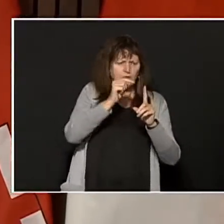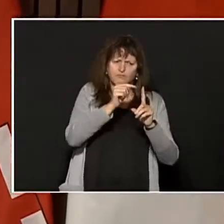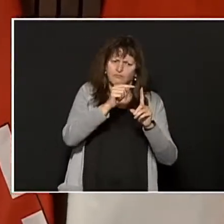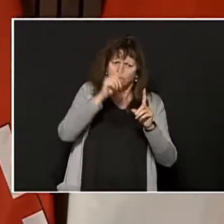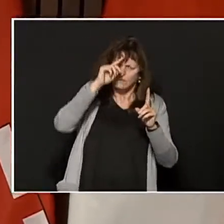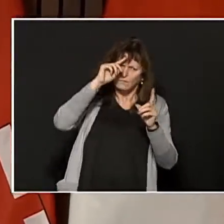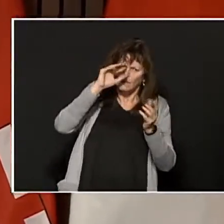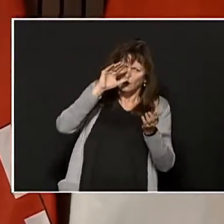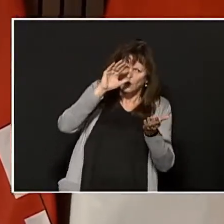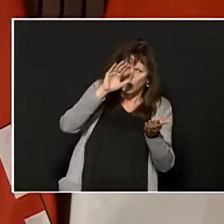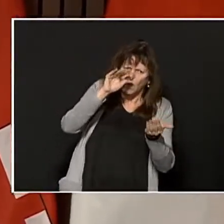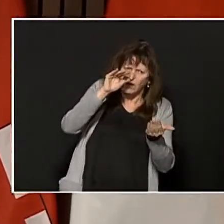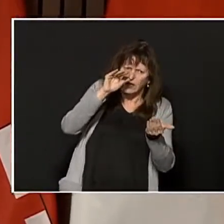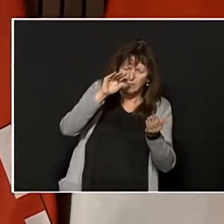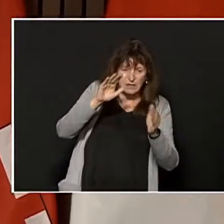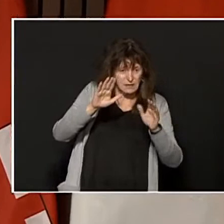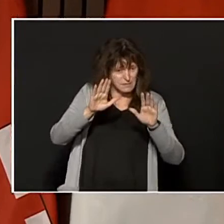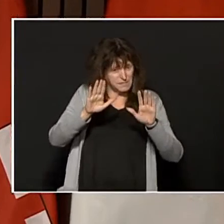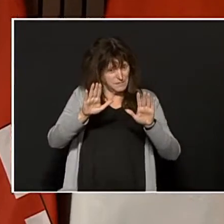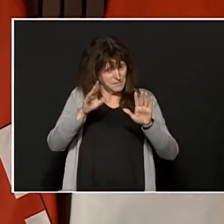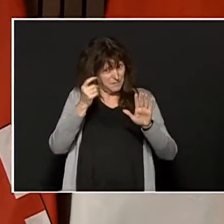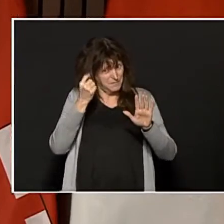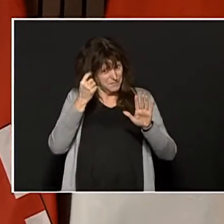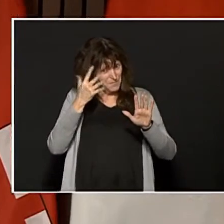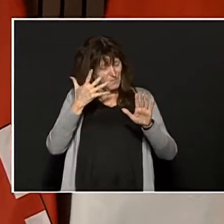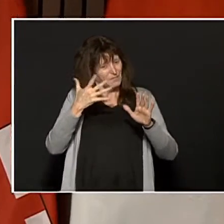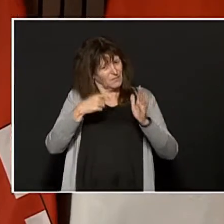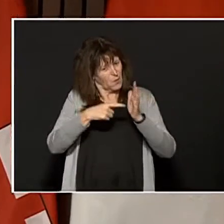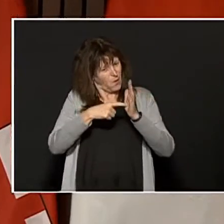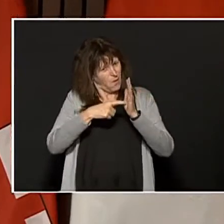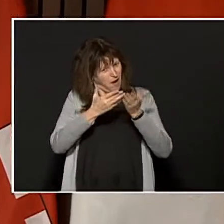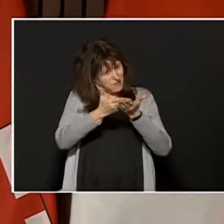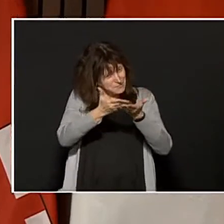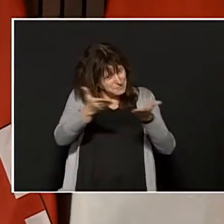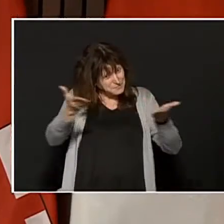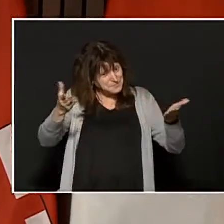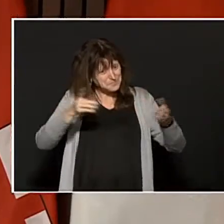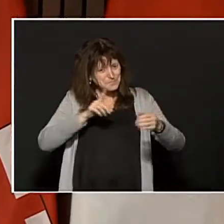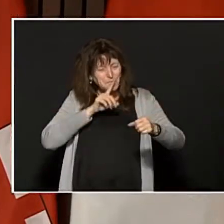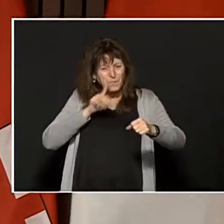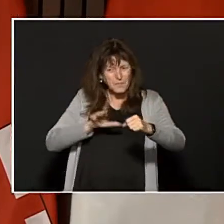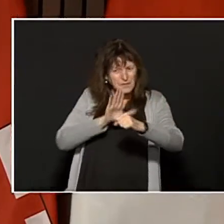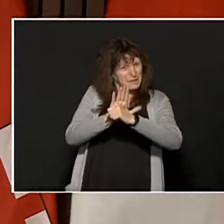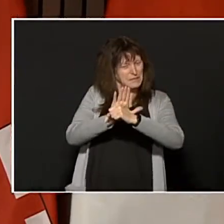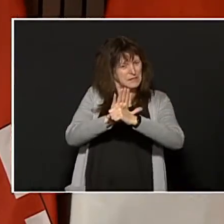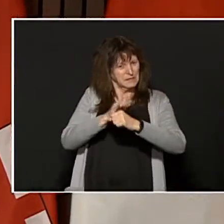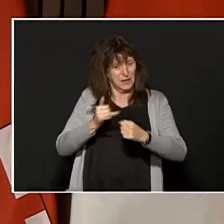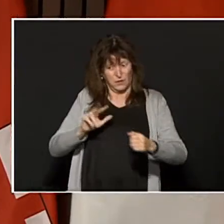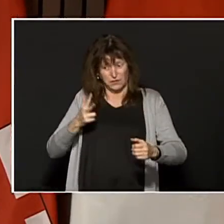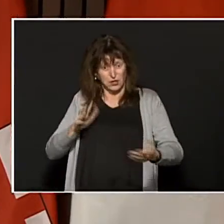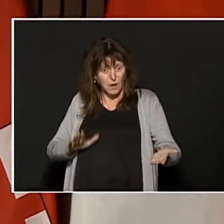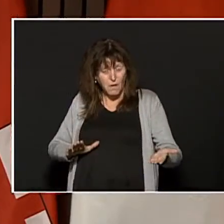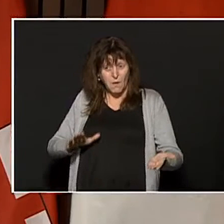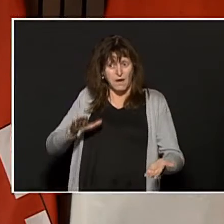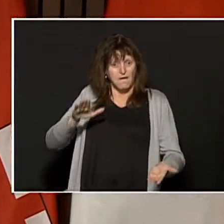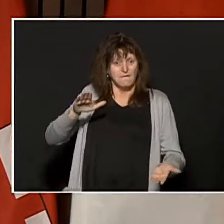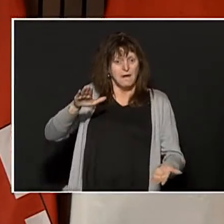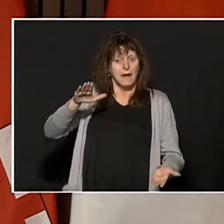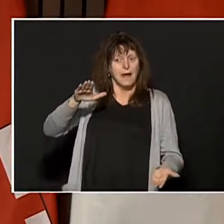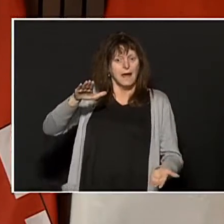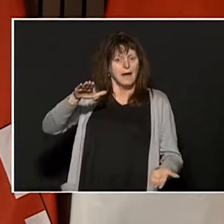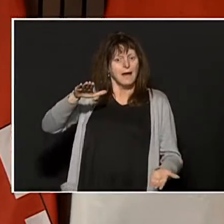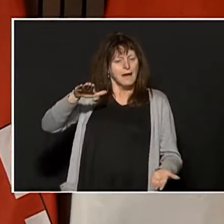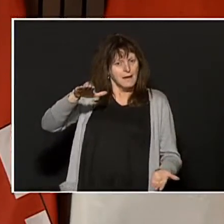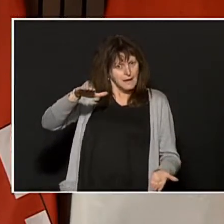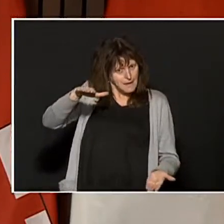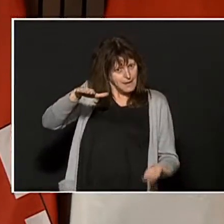commitment. The third wave of COVID cases appears to be cresting now. The strain on our hospitals will continue for some time. If we